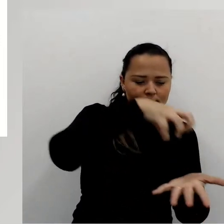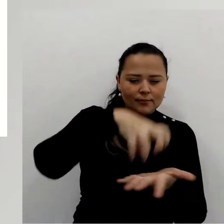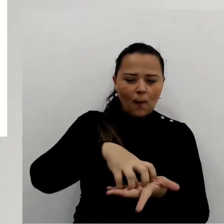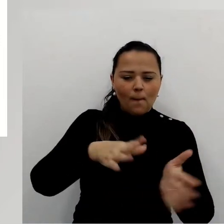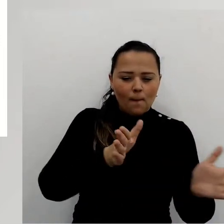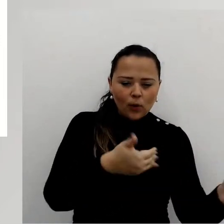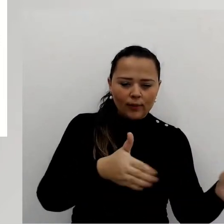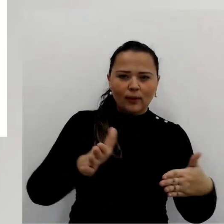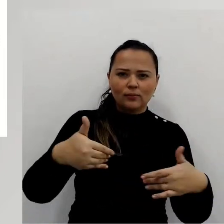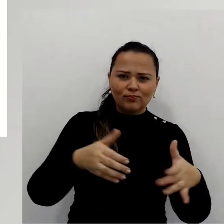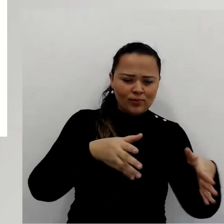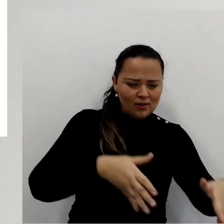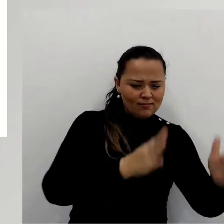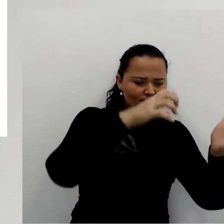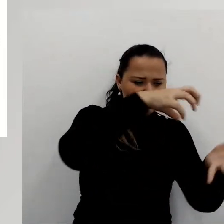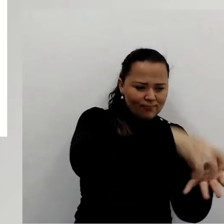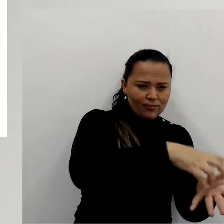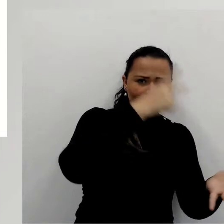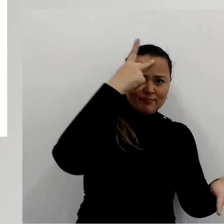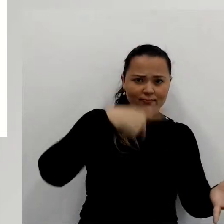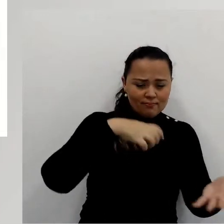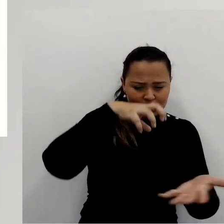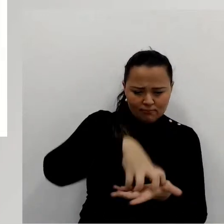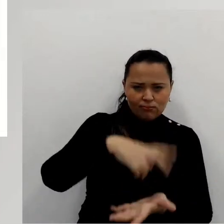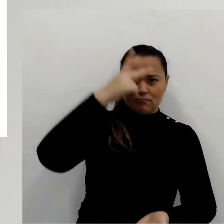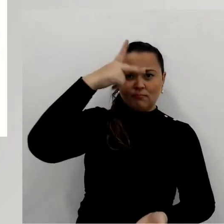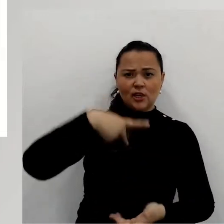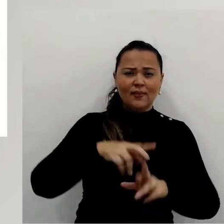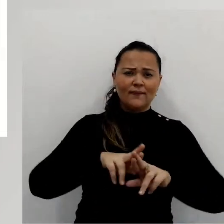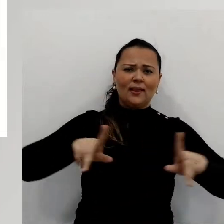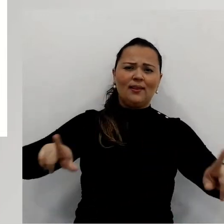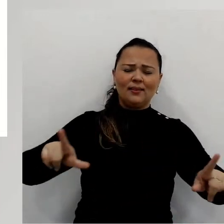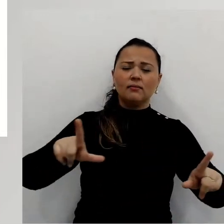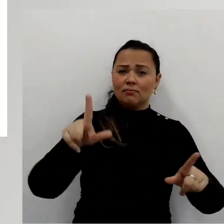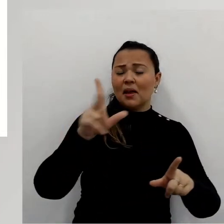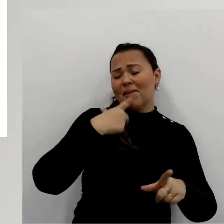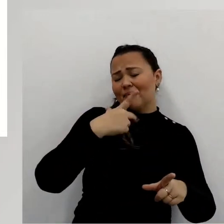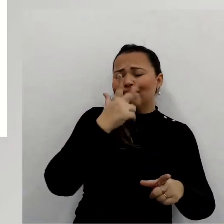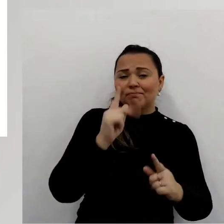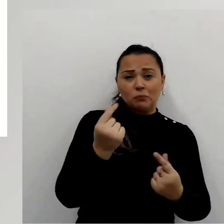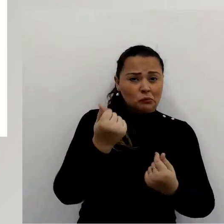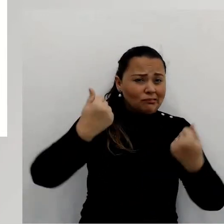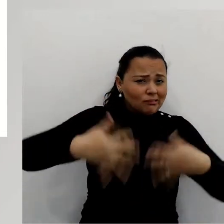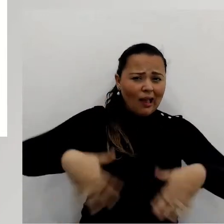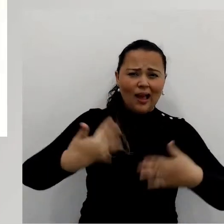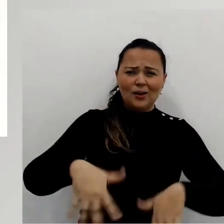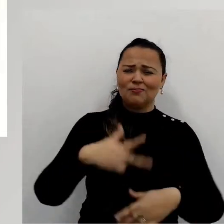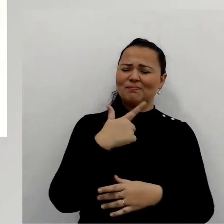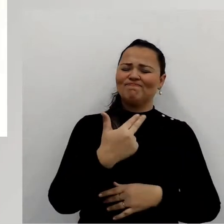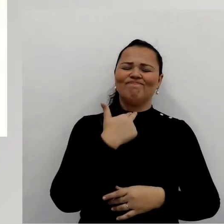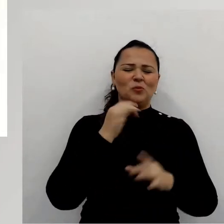and inefficient ways to do things, which means that one type of job comes in, a process silo, if you think